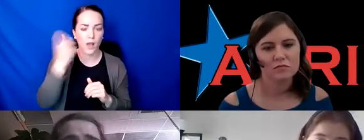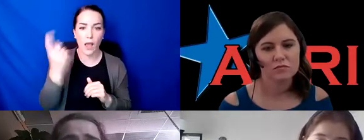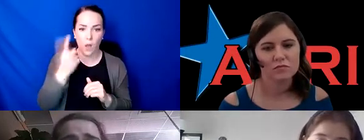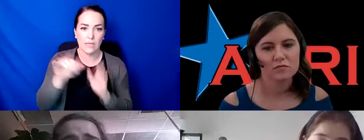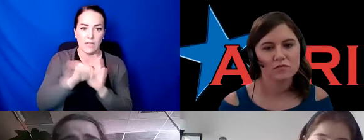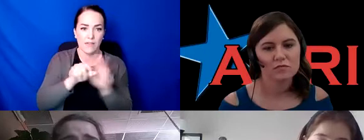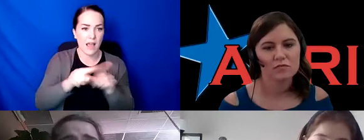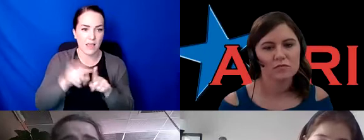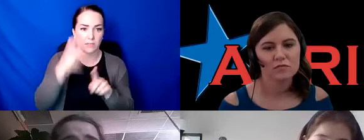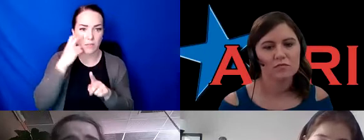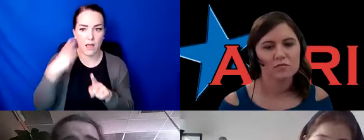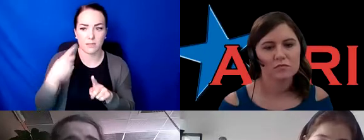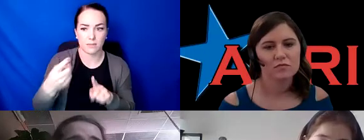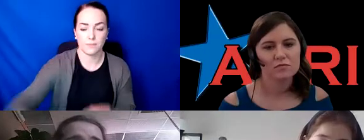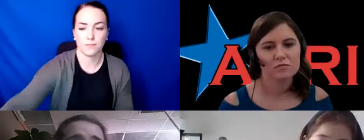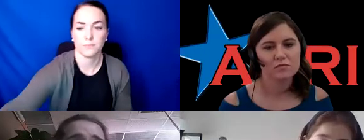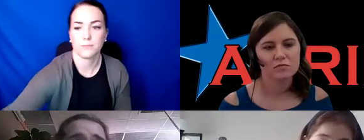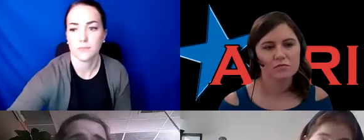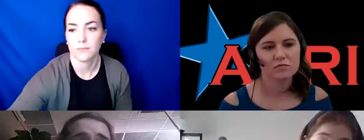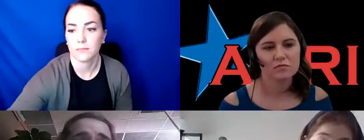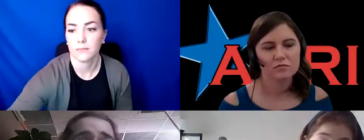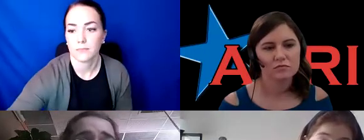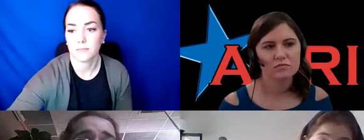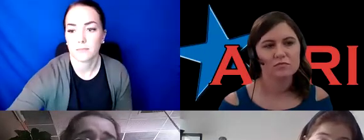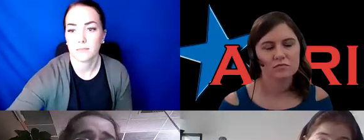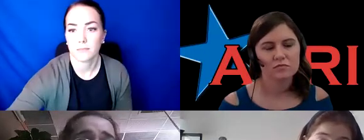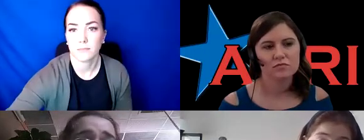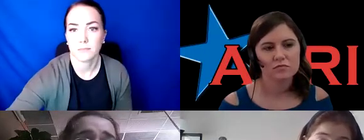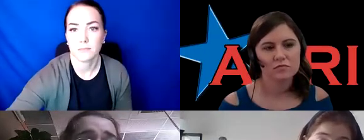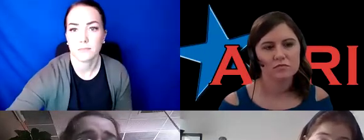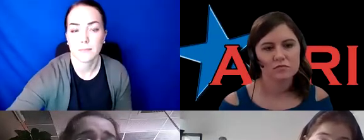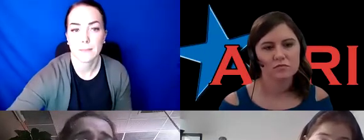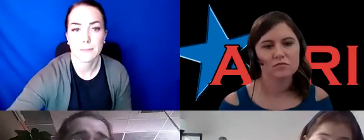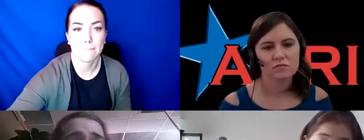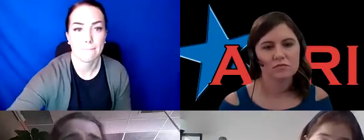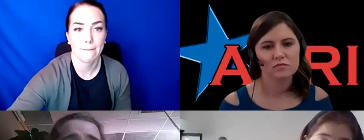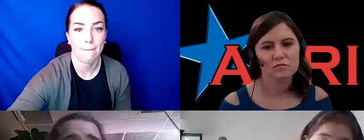blind, but I was in the blind community, so it was different.